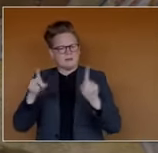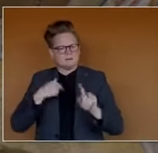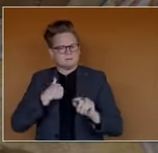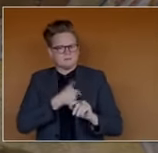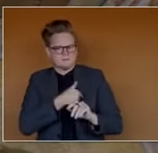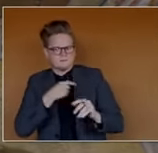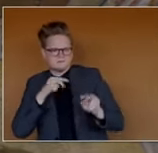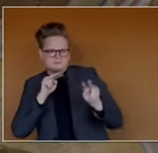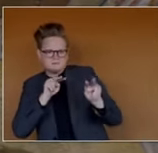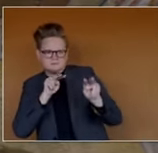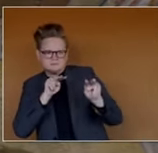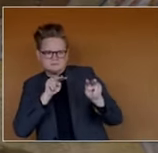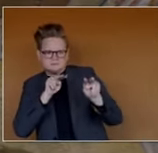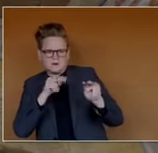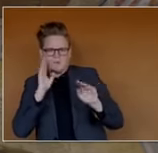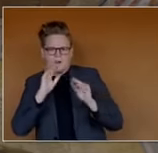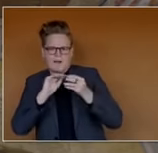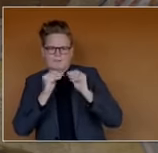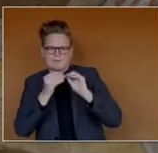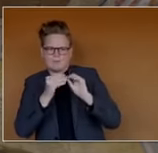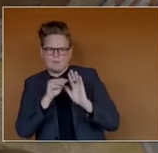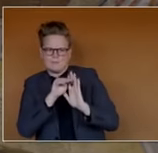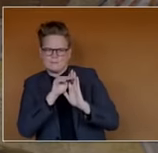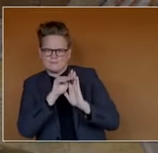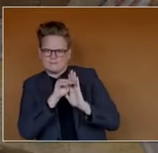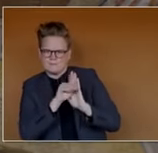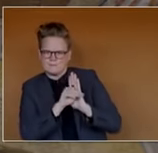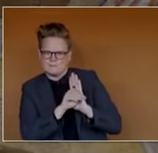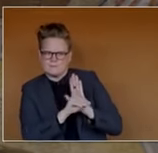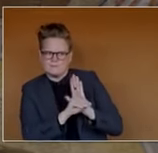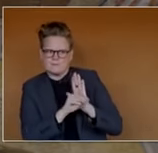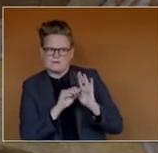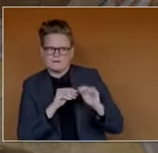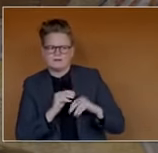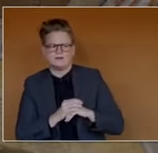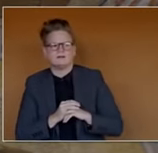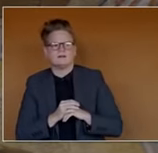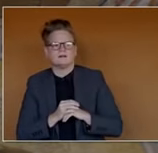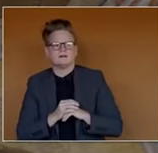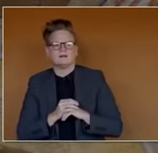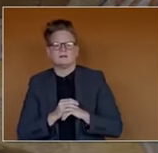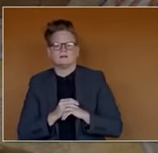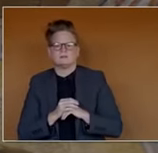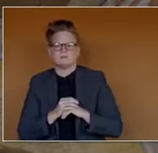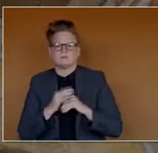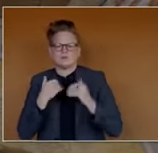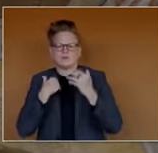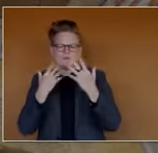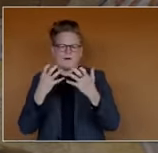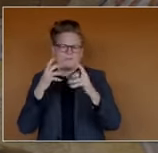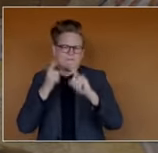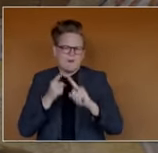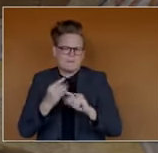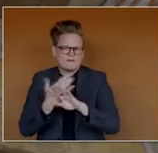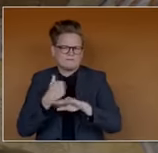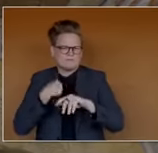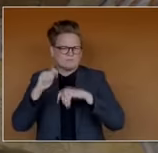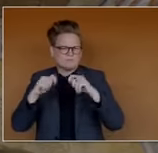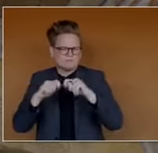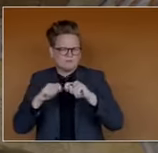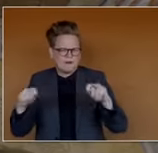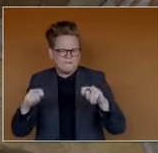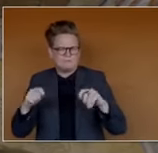in closing, before we open it up to questions, to make this point. One has to do with the other, that California's